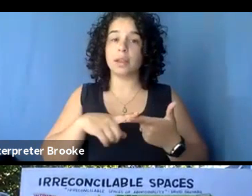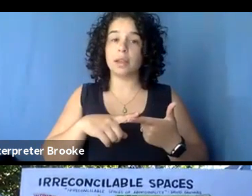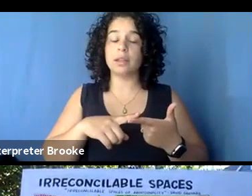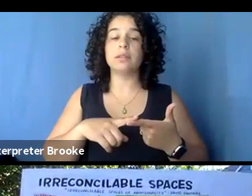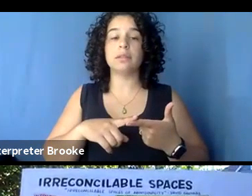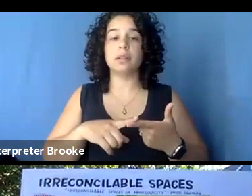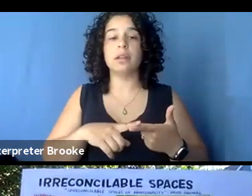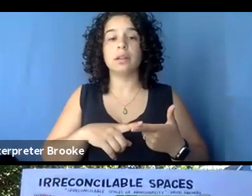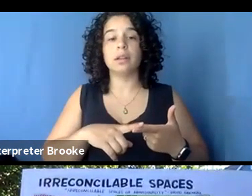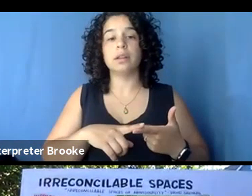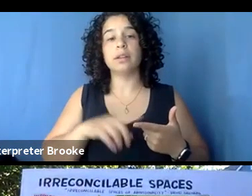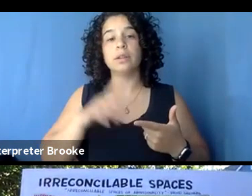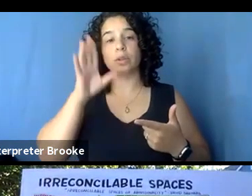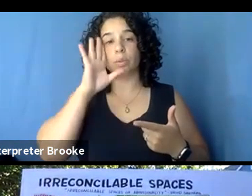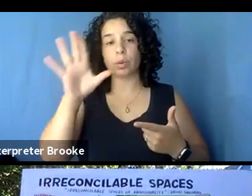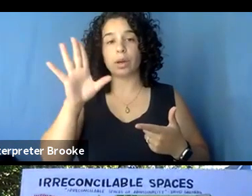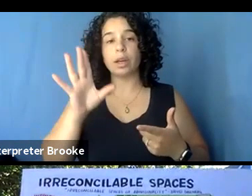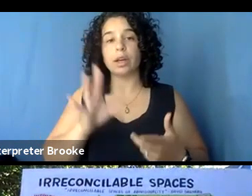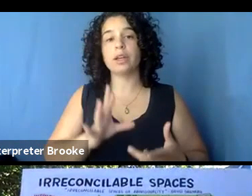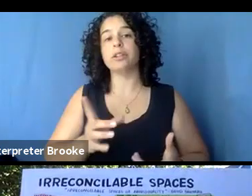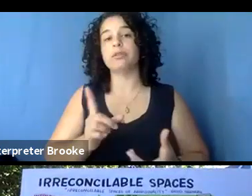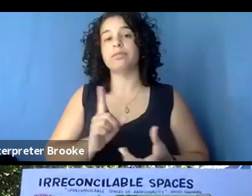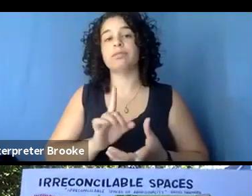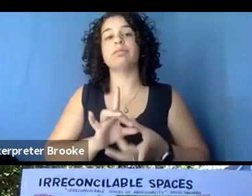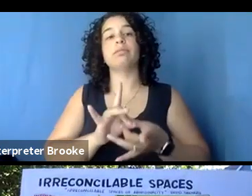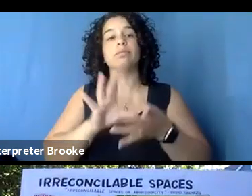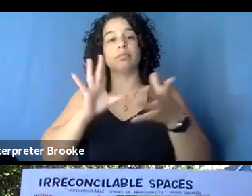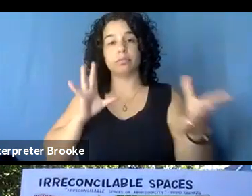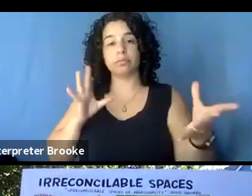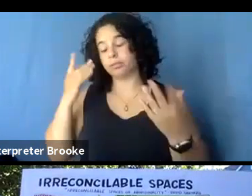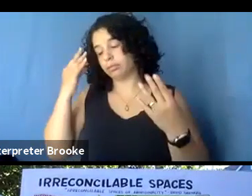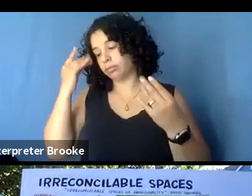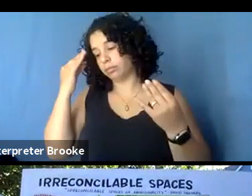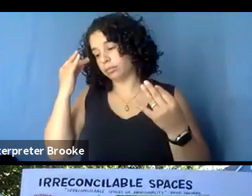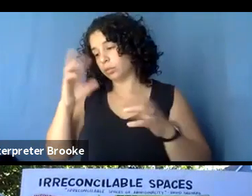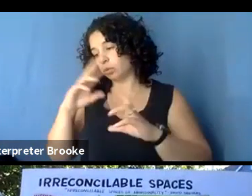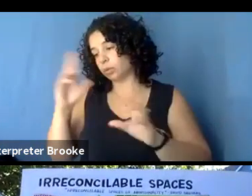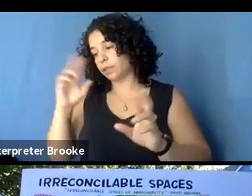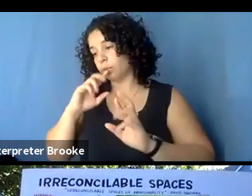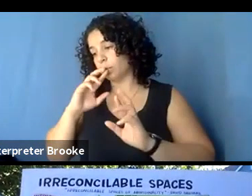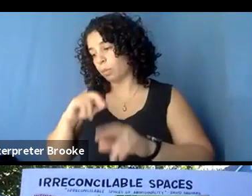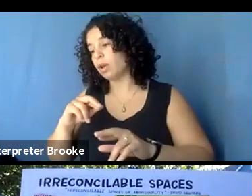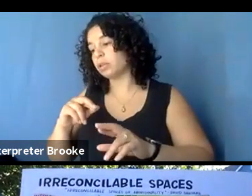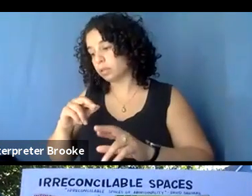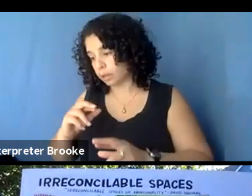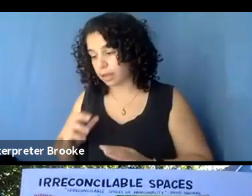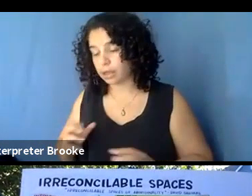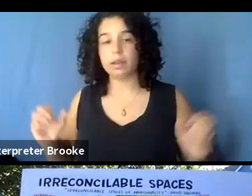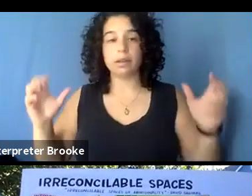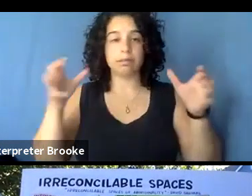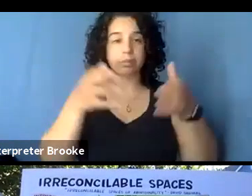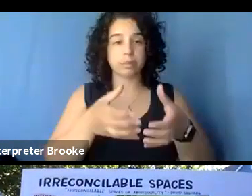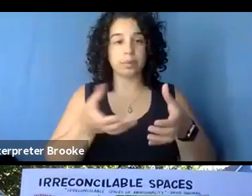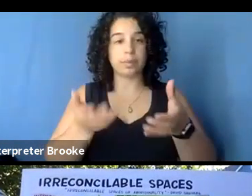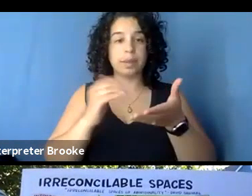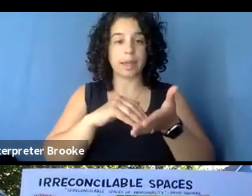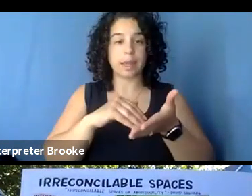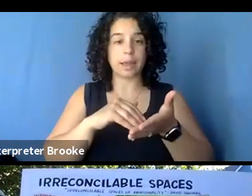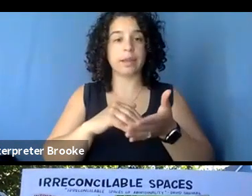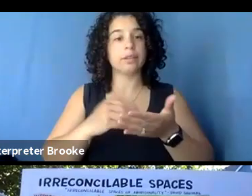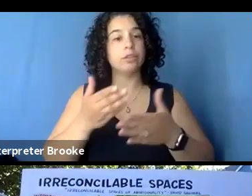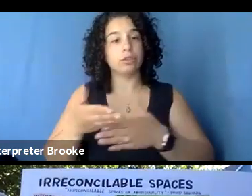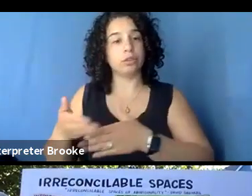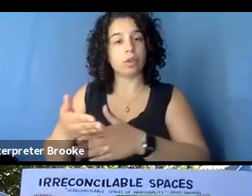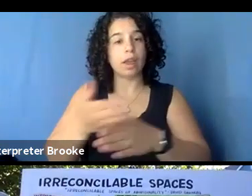would have retreated to respond. And then we would have come to back together, share those responses. And then what we would have done